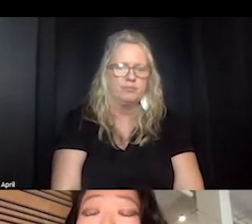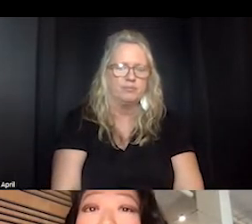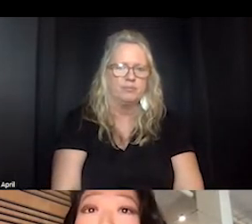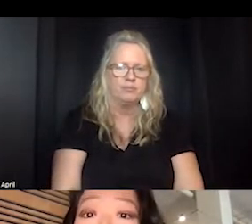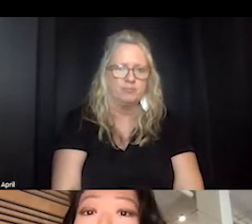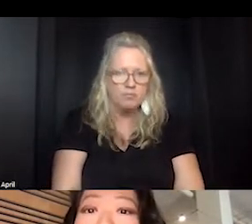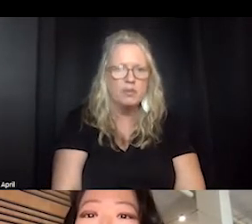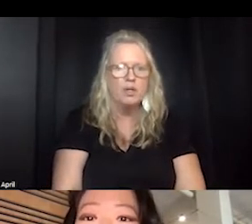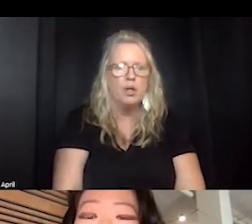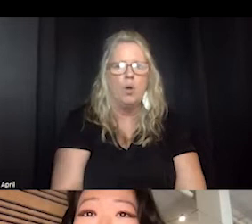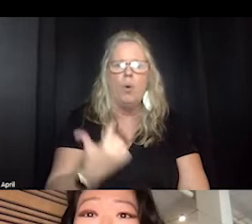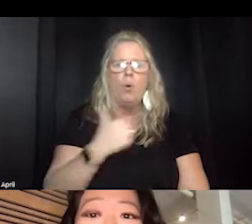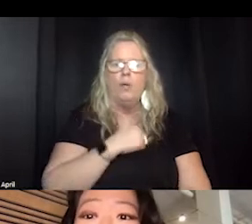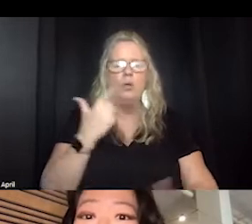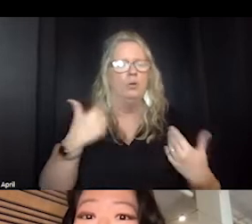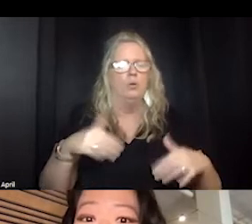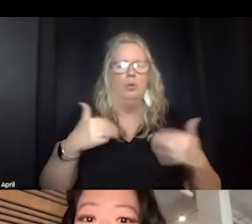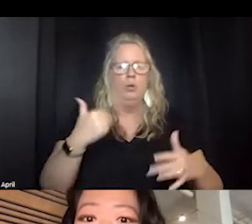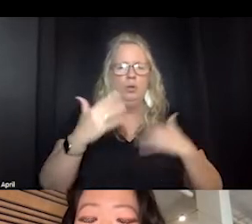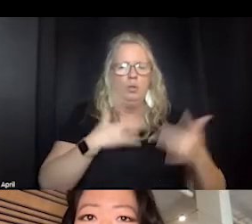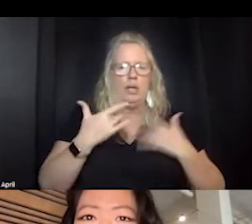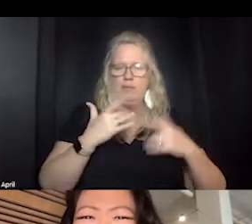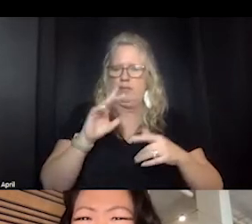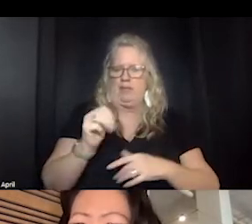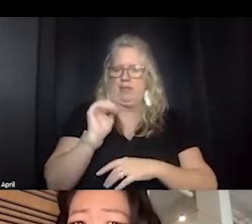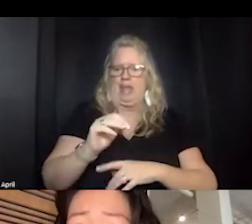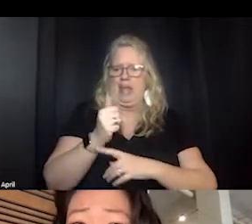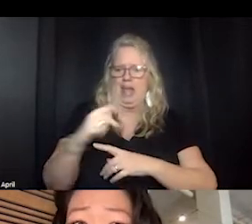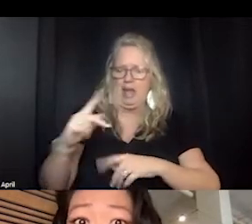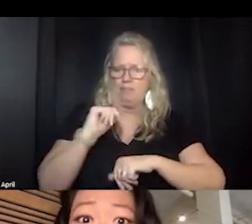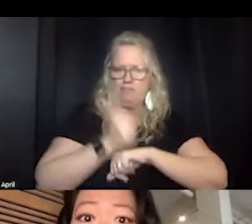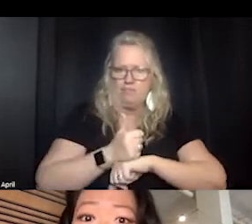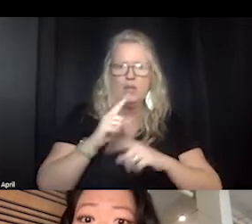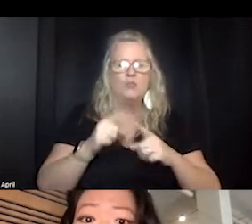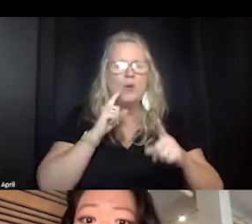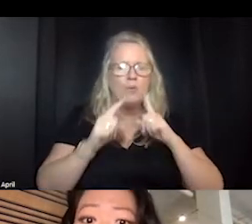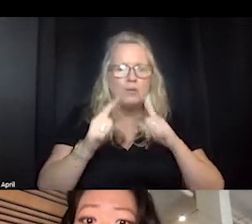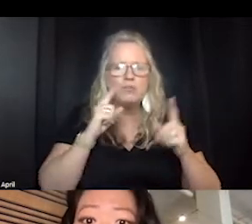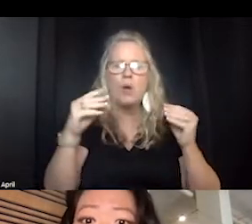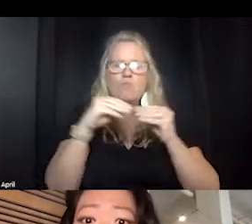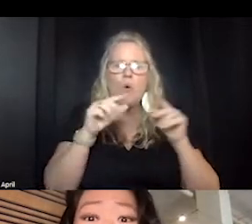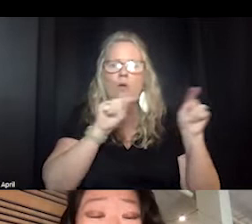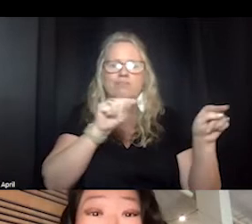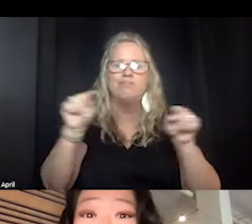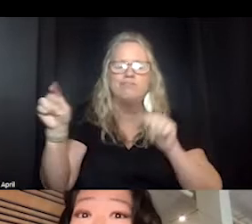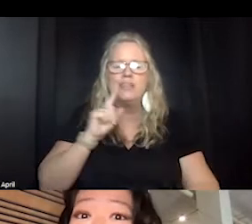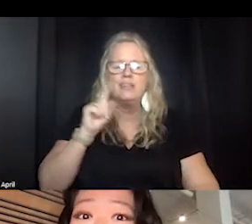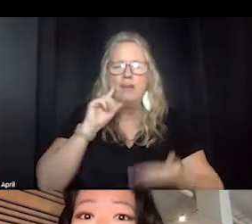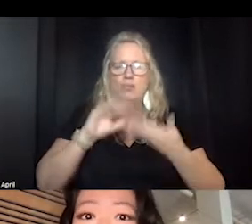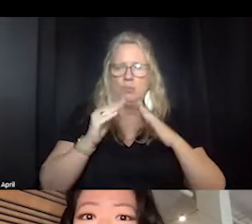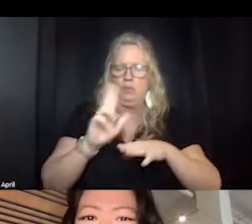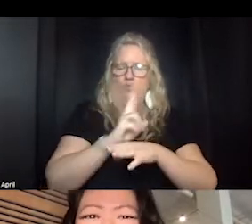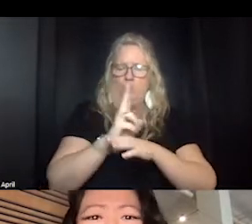We were so excited that our app was launched, but when we talk with more of our deaf community members about using our